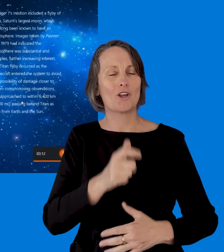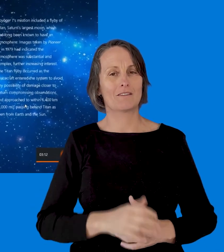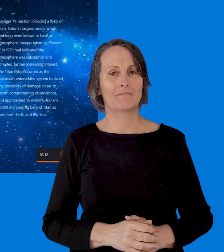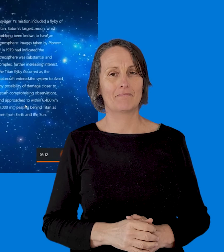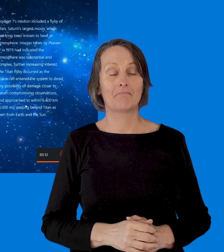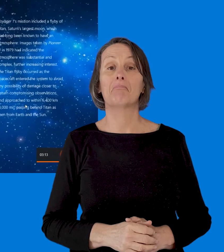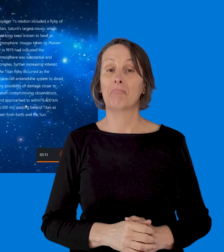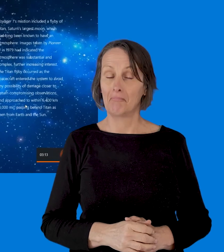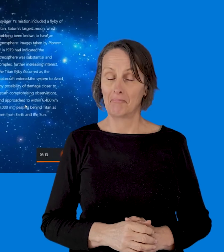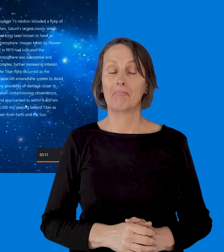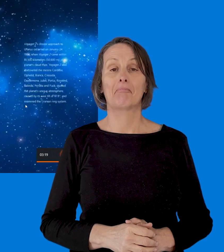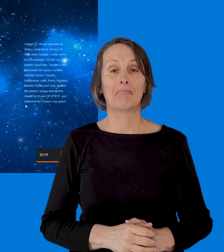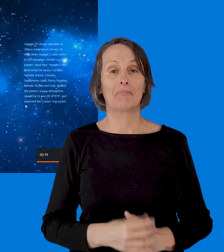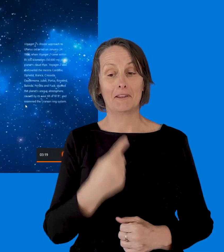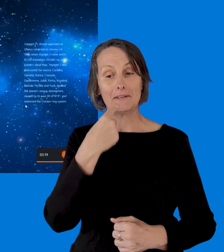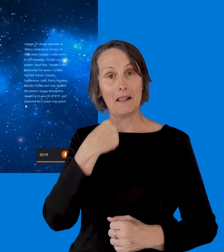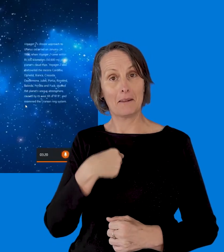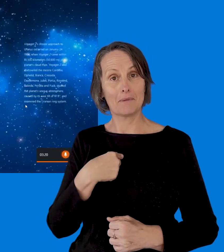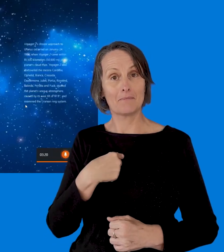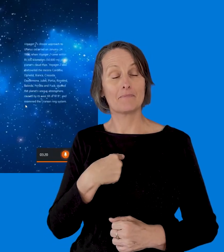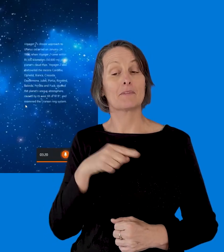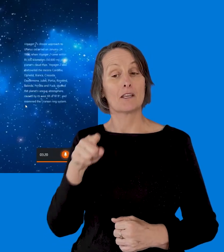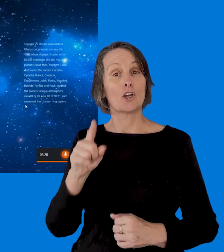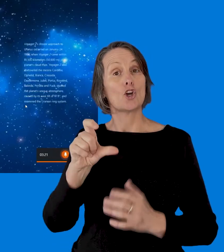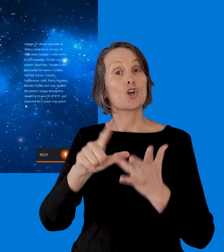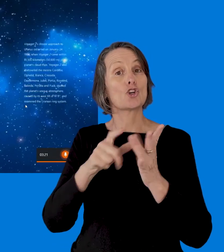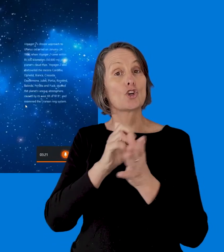words. Okay. The other thing that Presenter